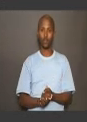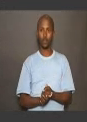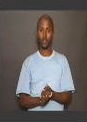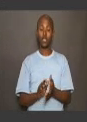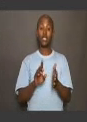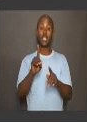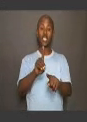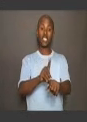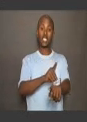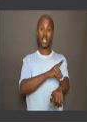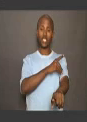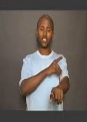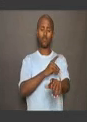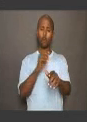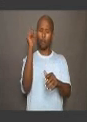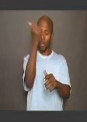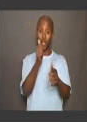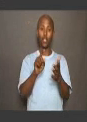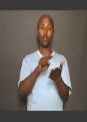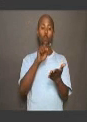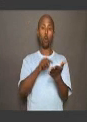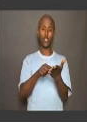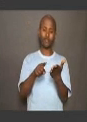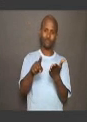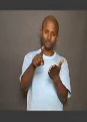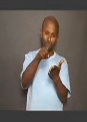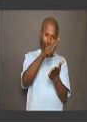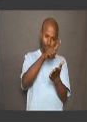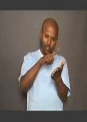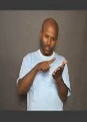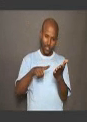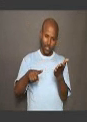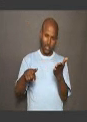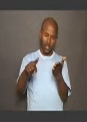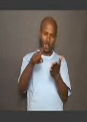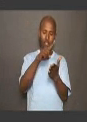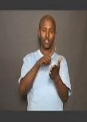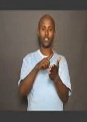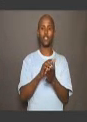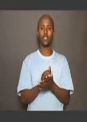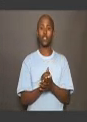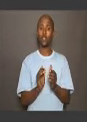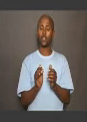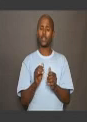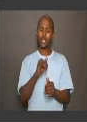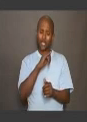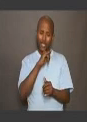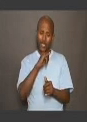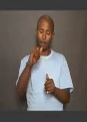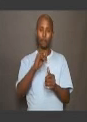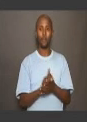The distance from any point of the circle to this reference point is the